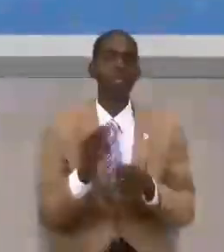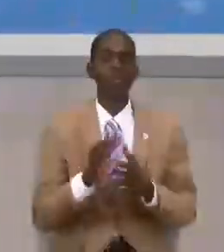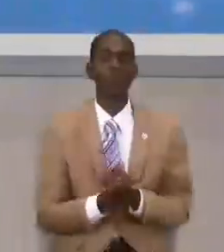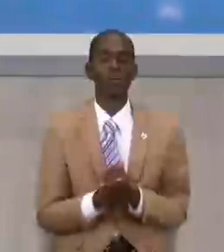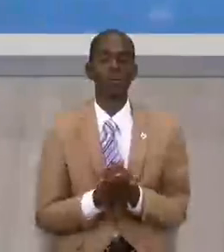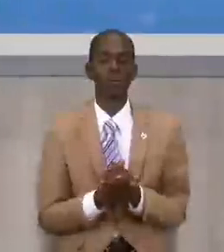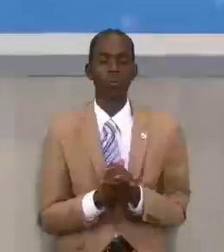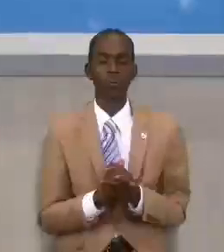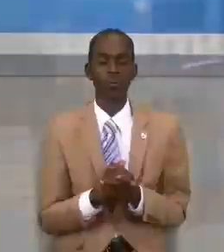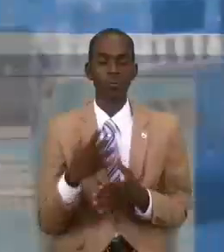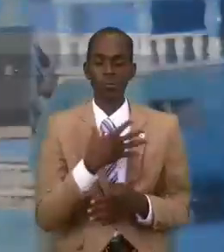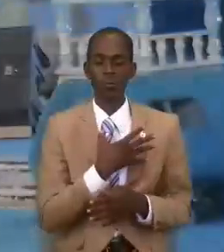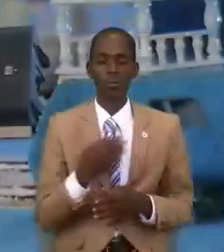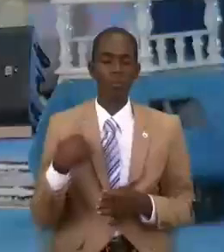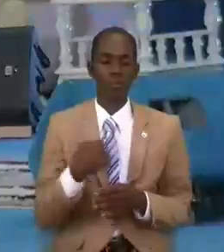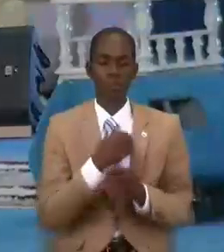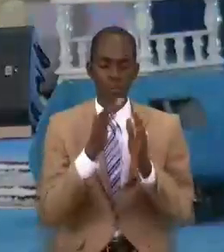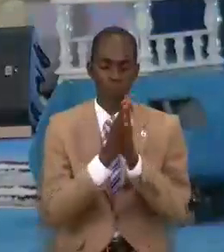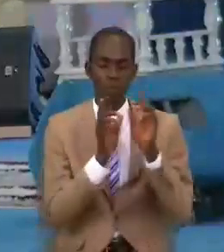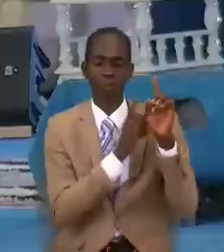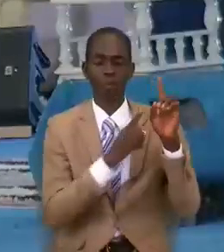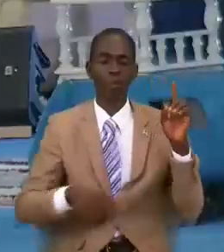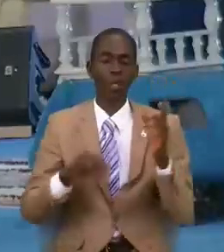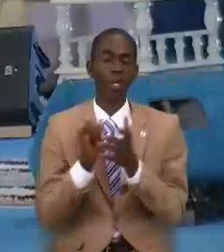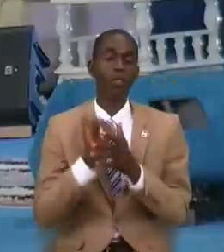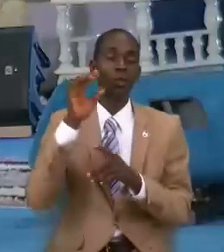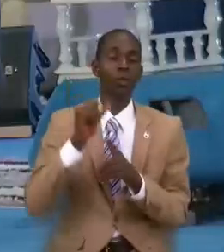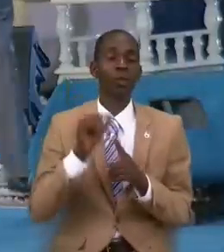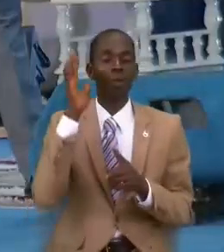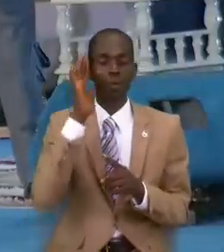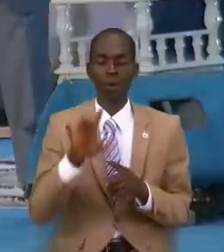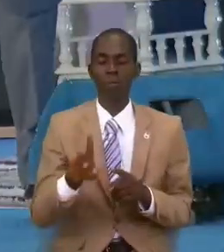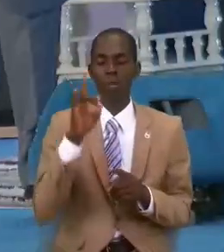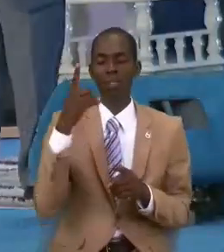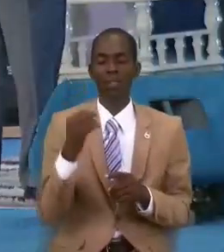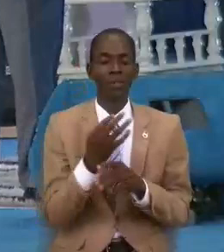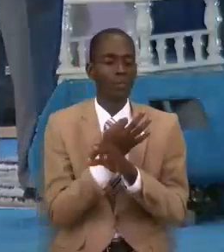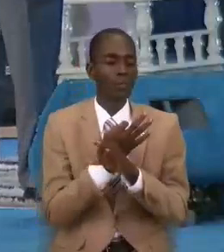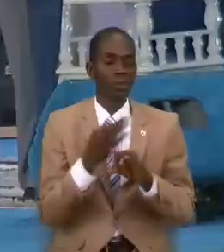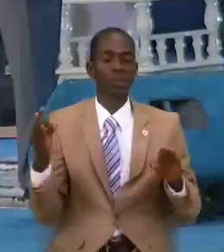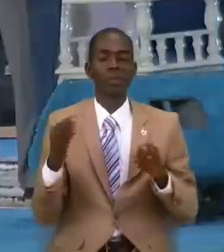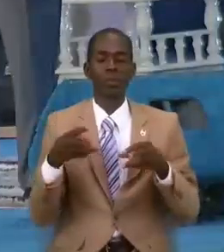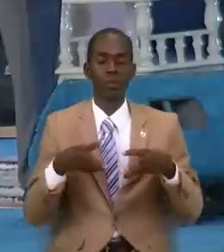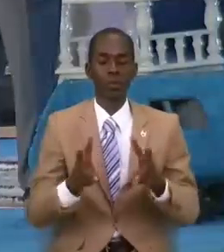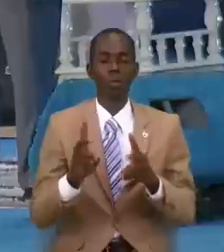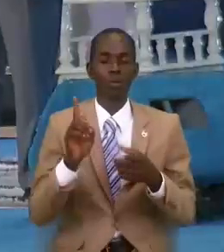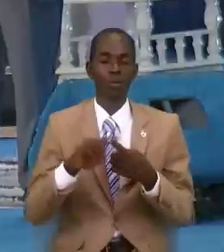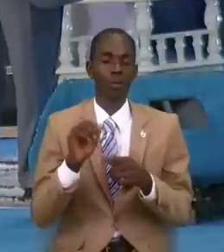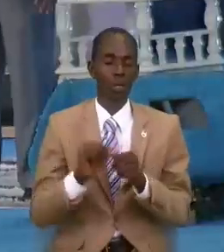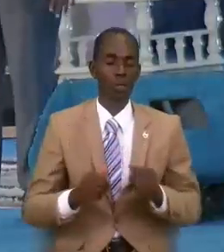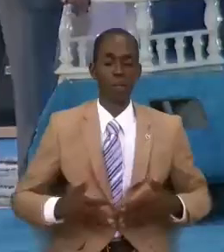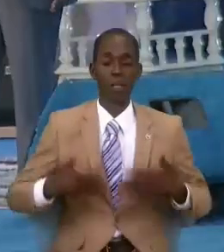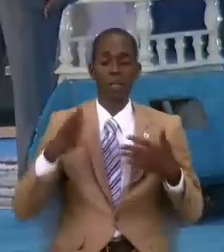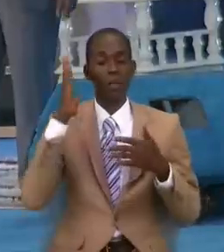will find a free course in every life and will bless every life, and the rain, the showers